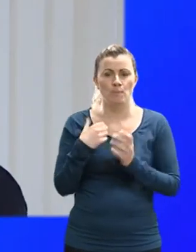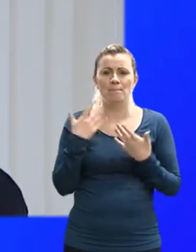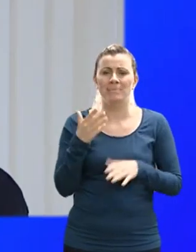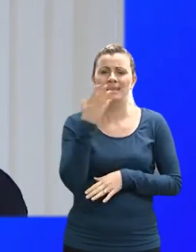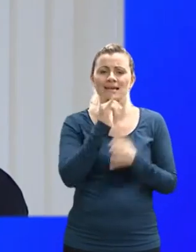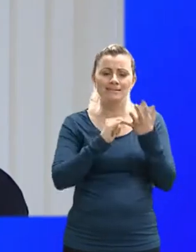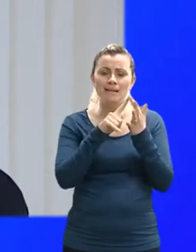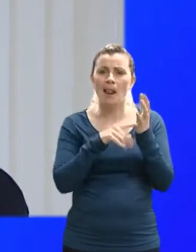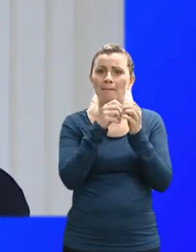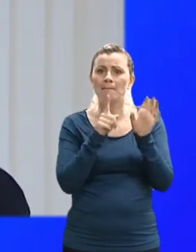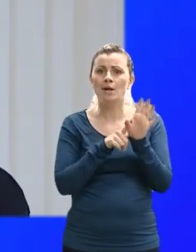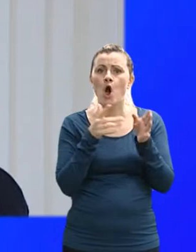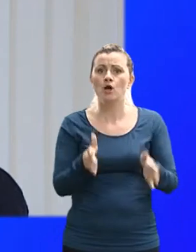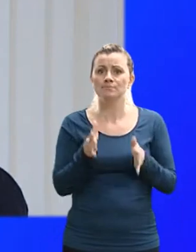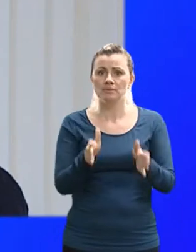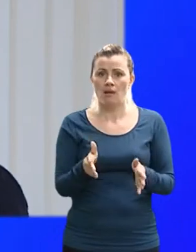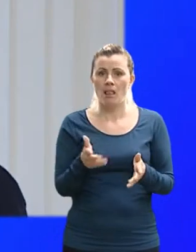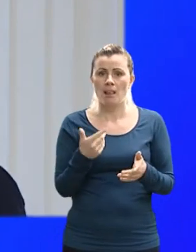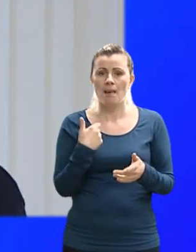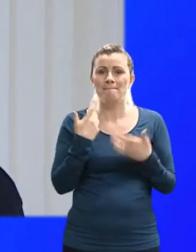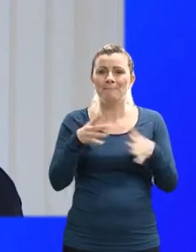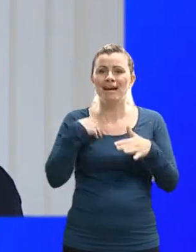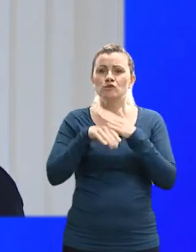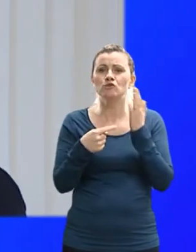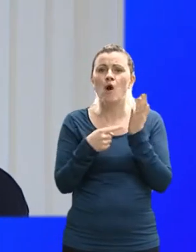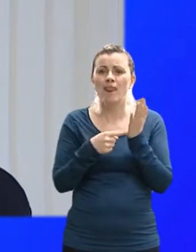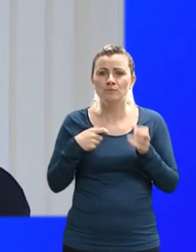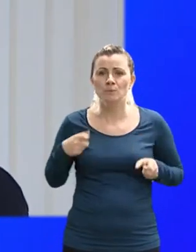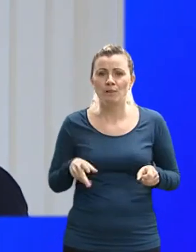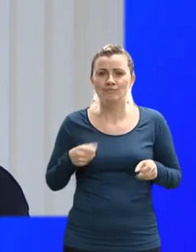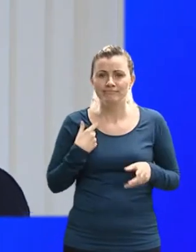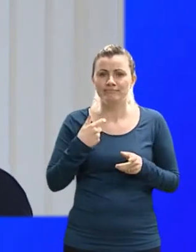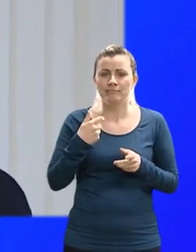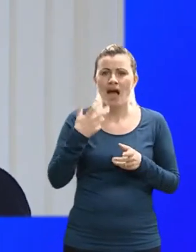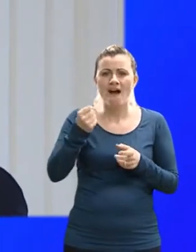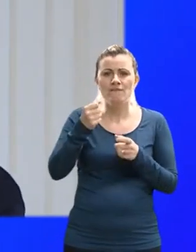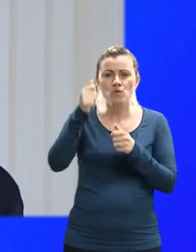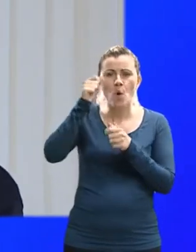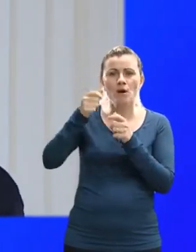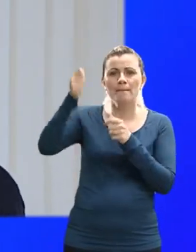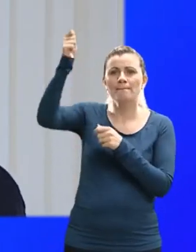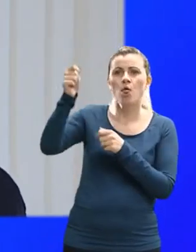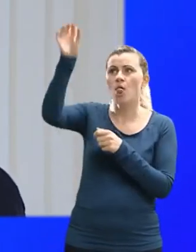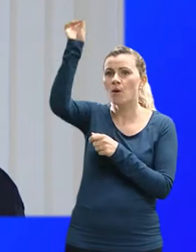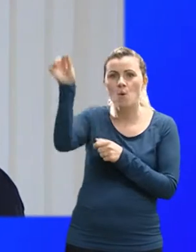can build up the relationship with the local authority or the provider, be it a bus operator, a taxi operator,